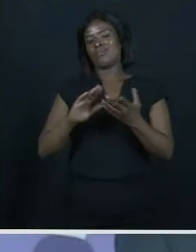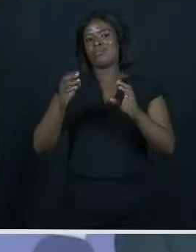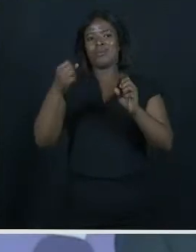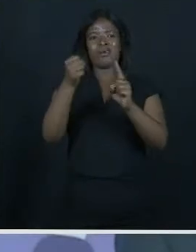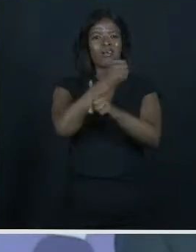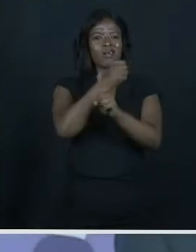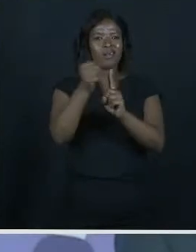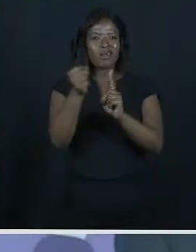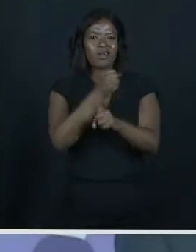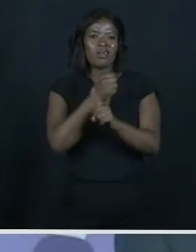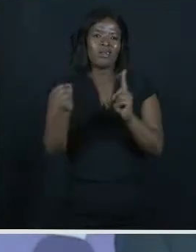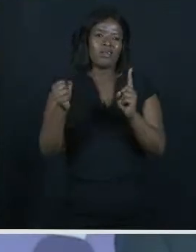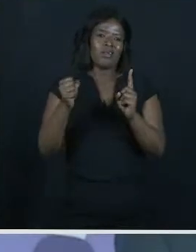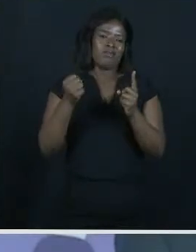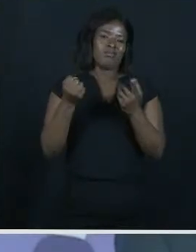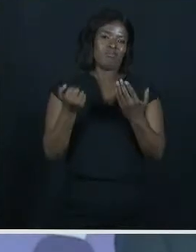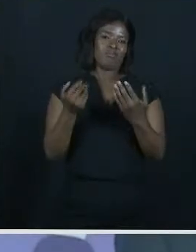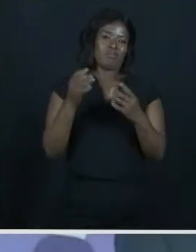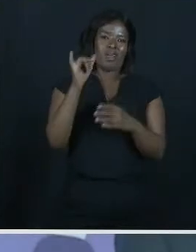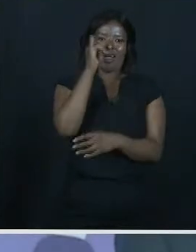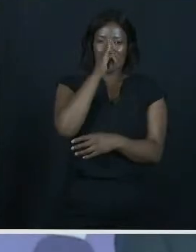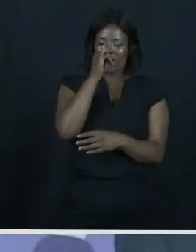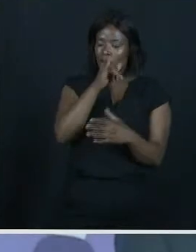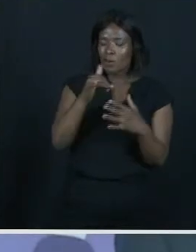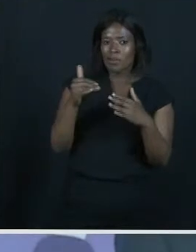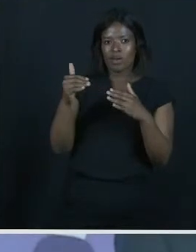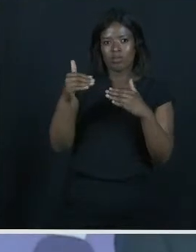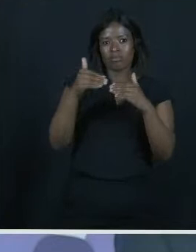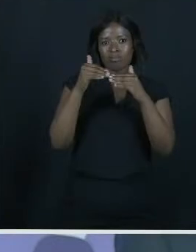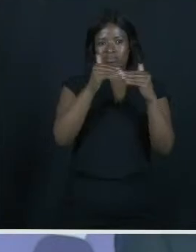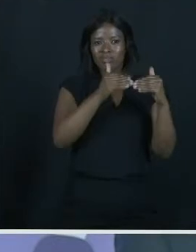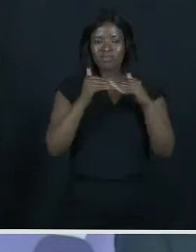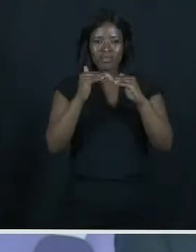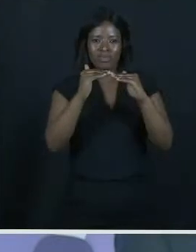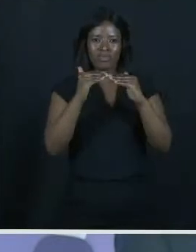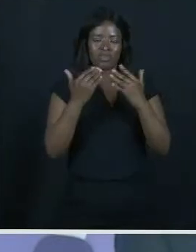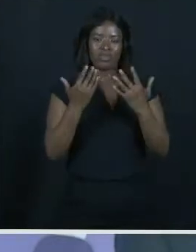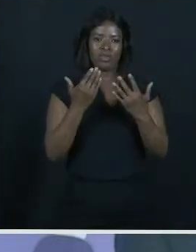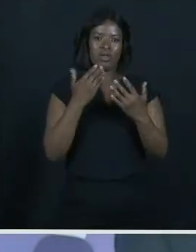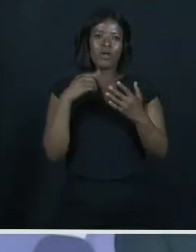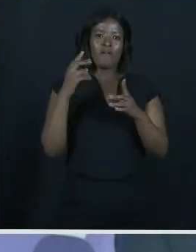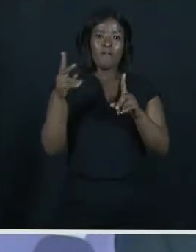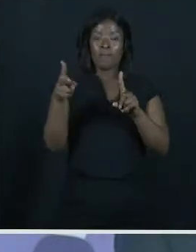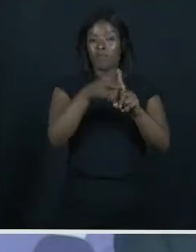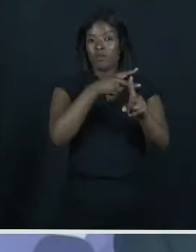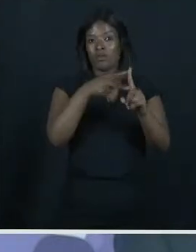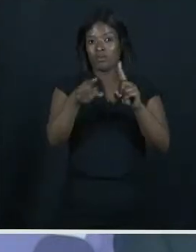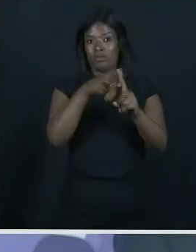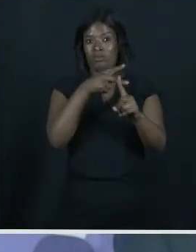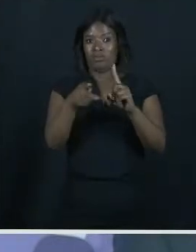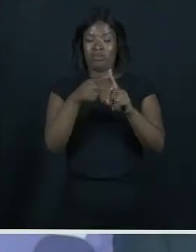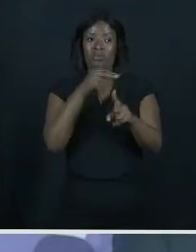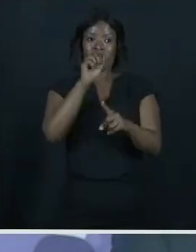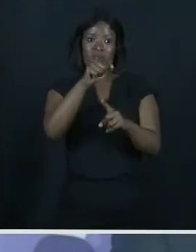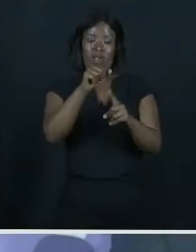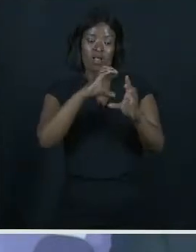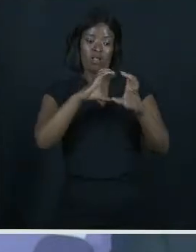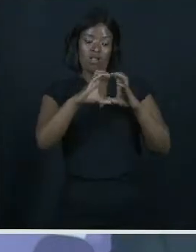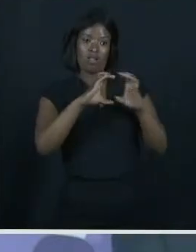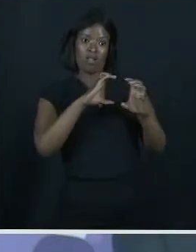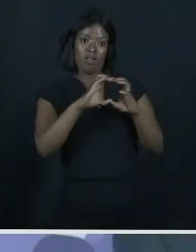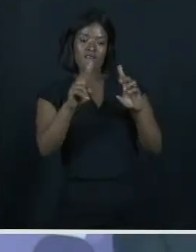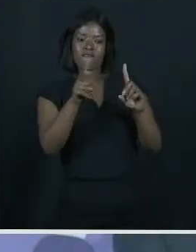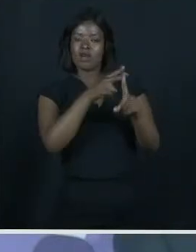in criminal justice systems that tend to be abusive towards women. Violence is a form of communication, and we